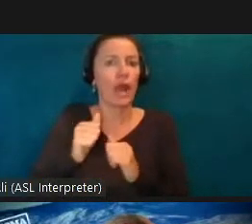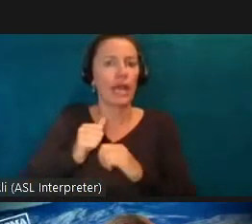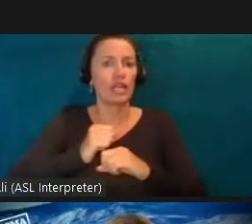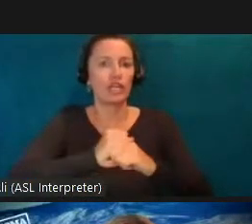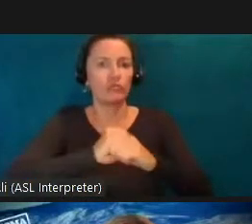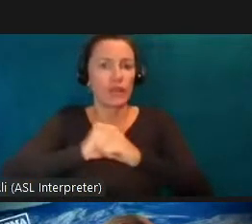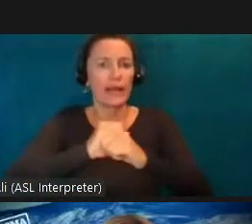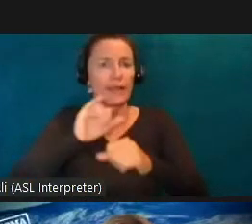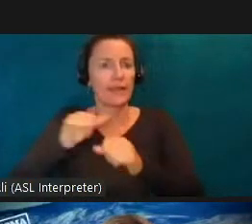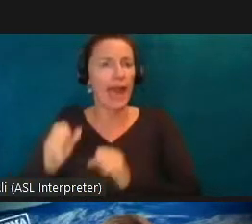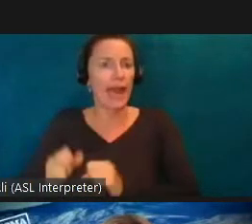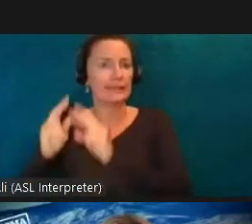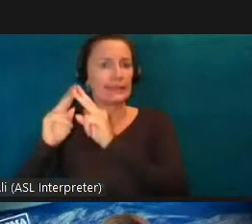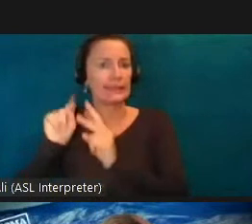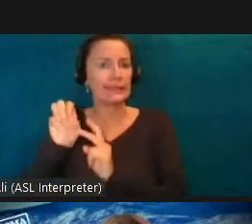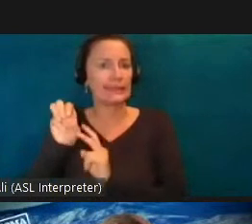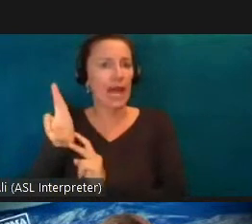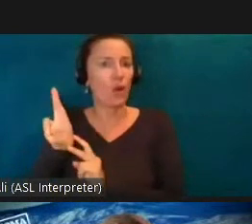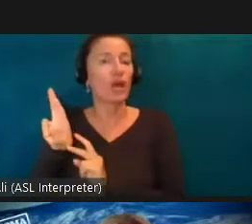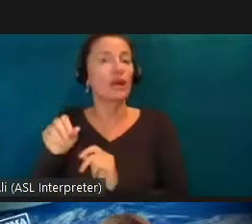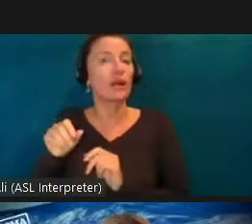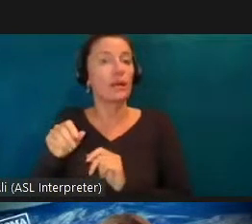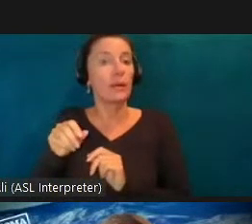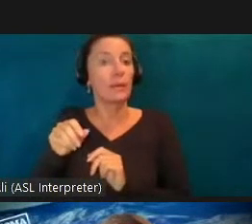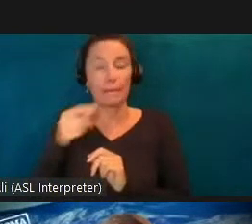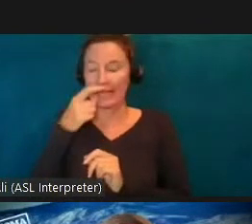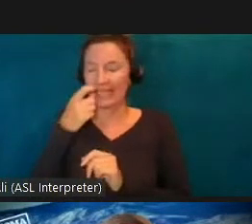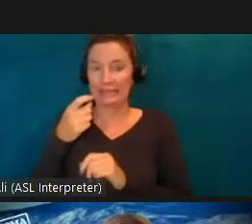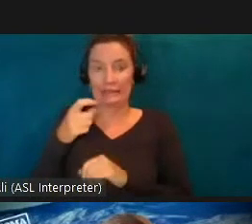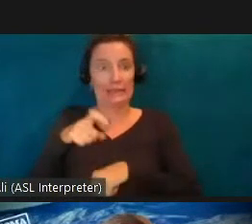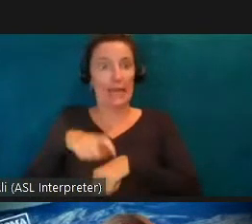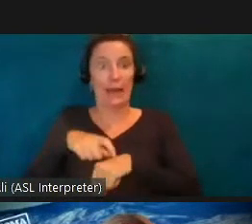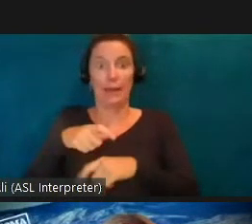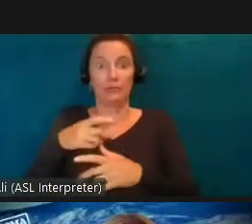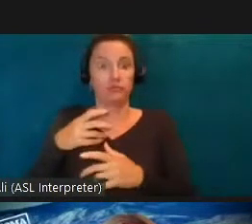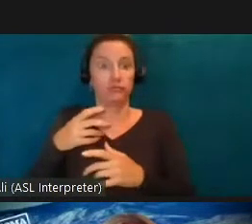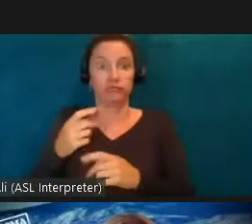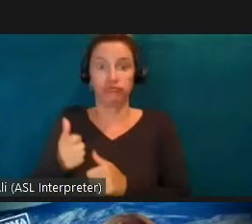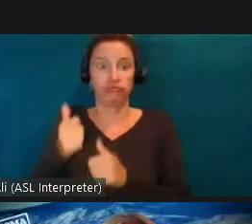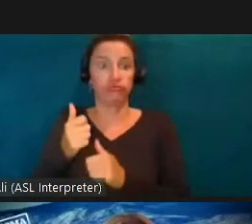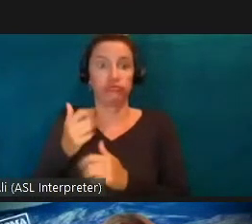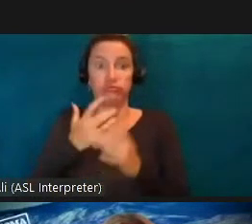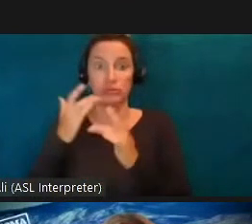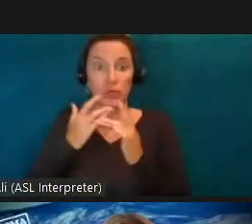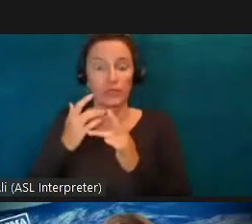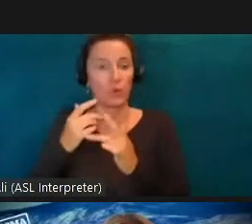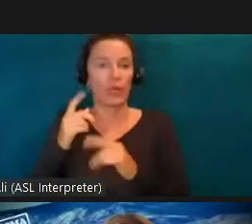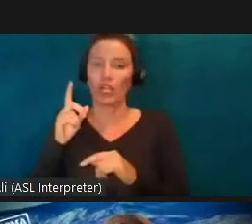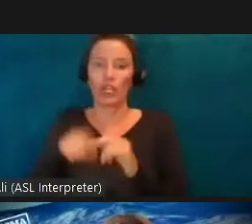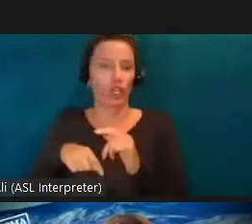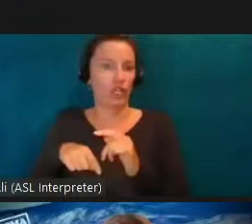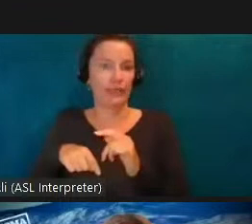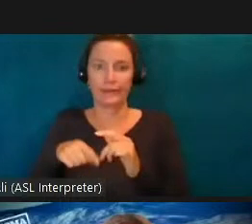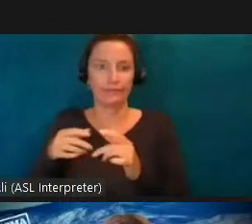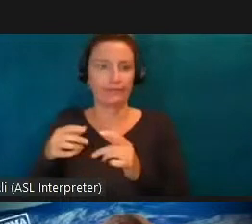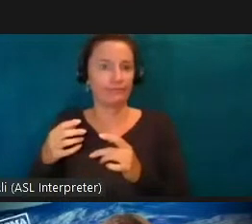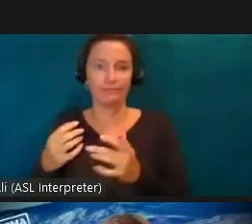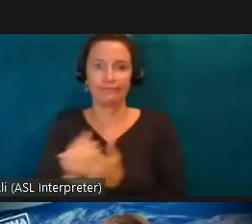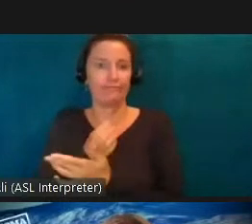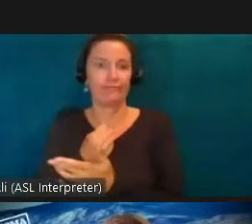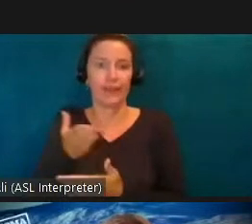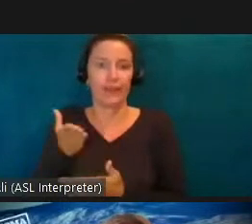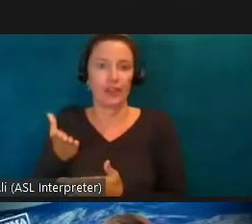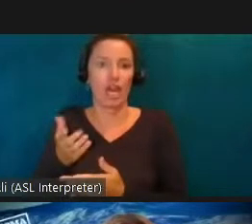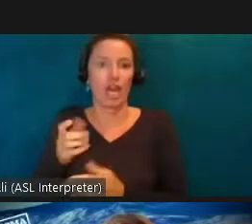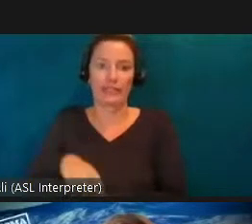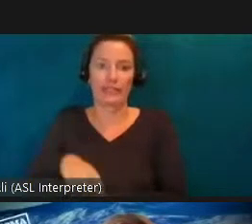tower. However, due to the reflex time and the shortage of those resources, we just couldn't get them there in time. So there was a